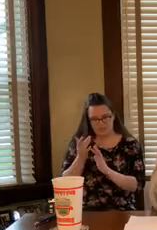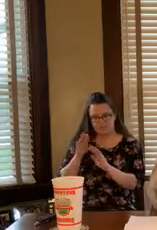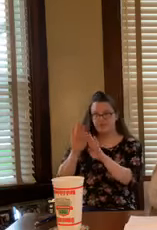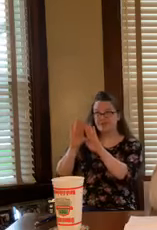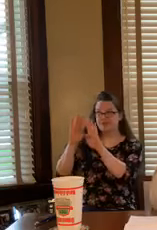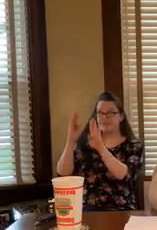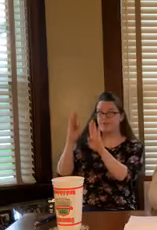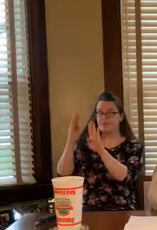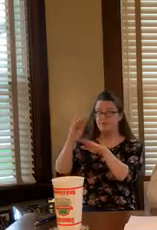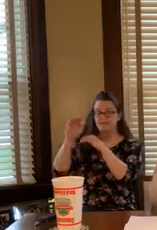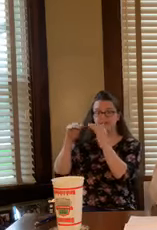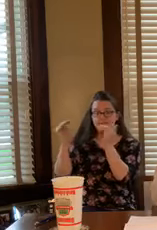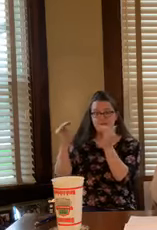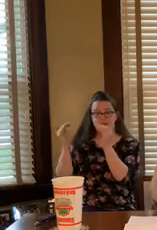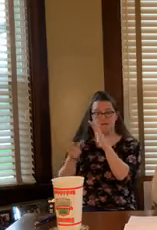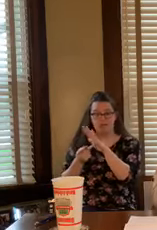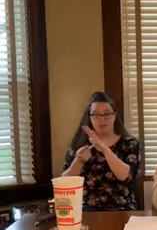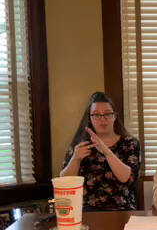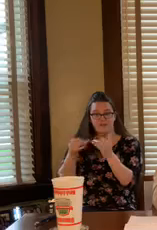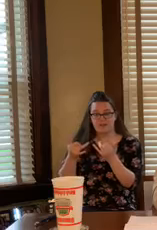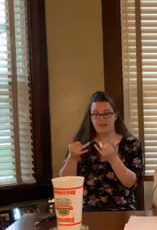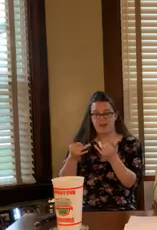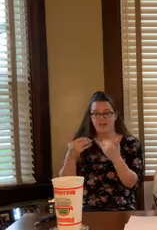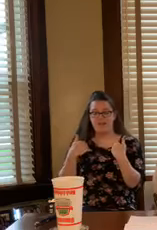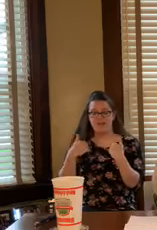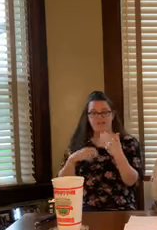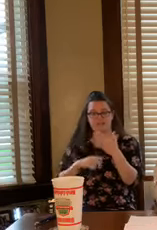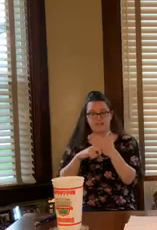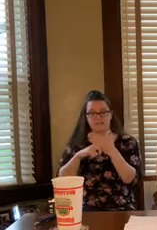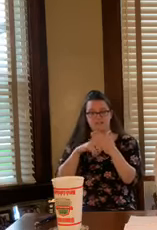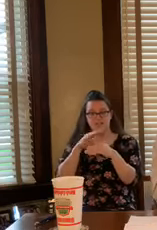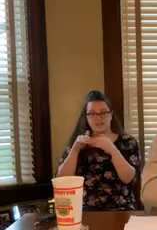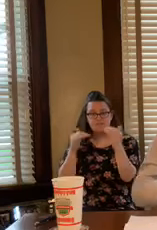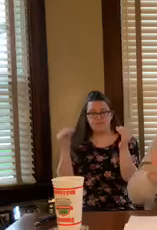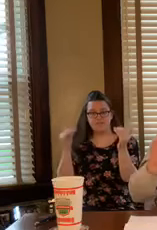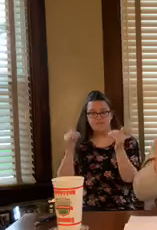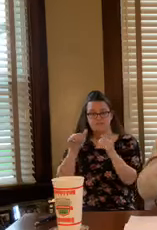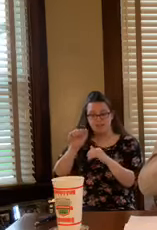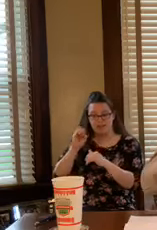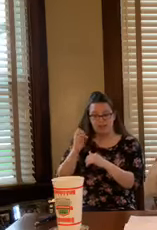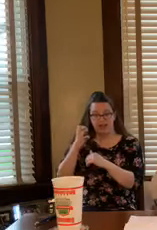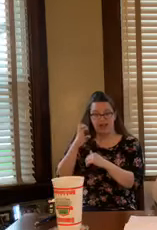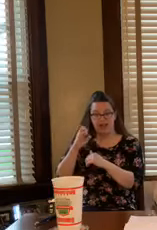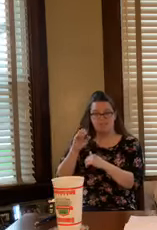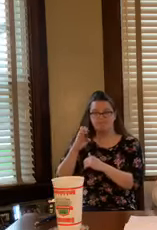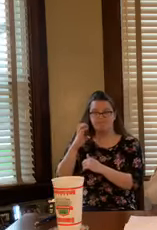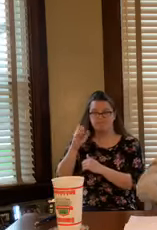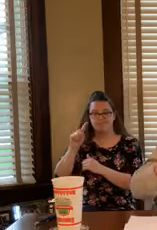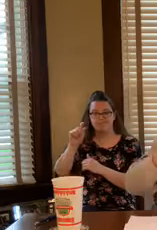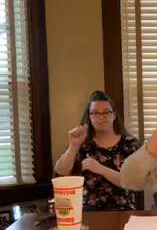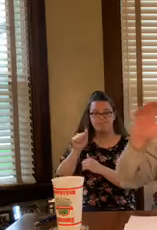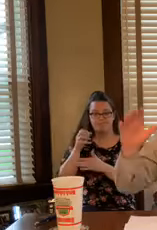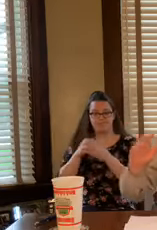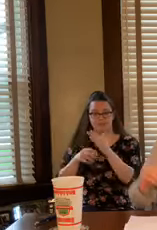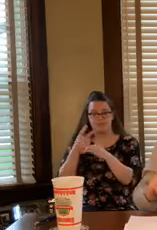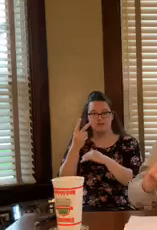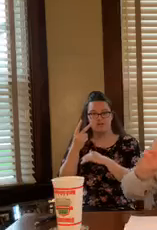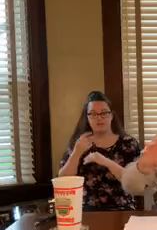heaven, and Peter now has the keys to the kingdom of heaven. And in Acts chapter 2, after Peter stands up with the 11,